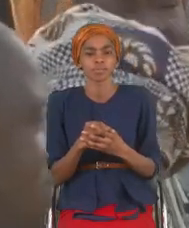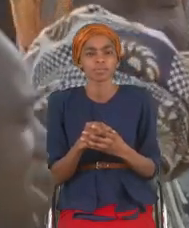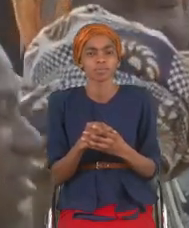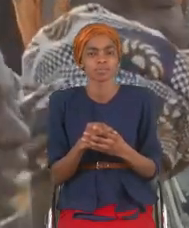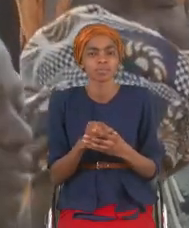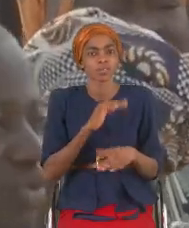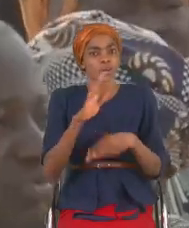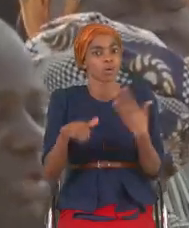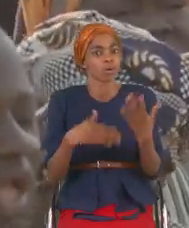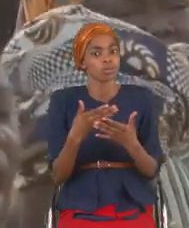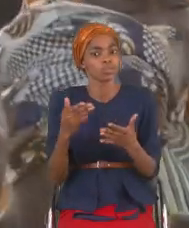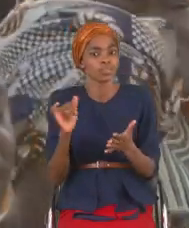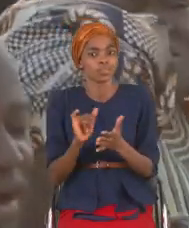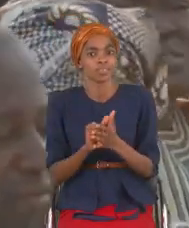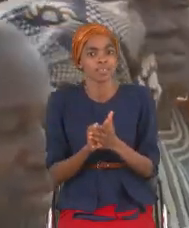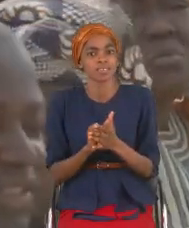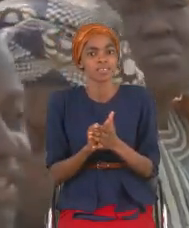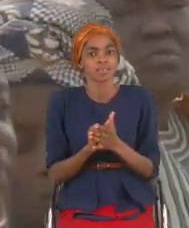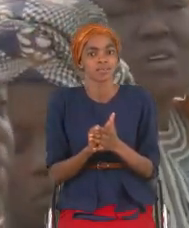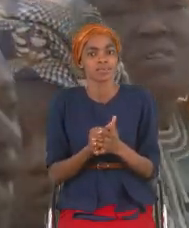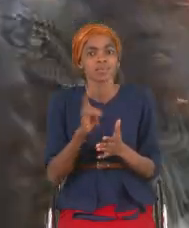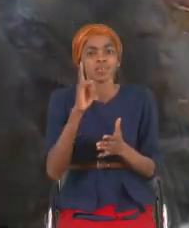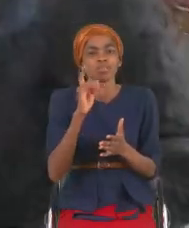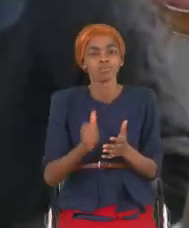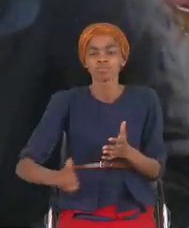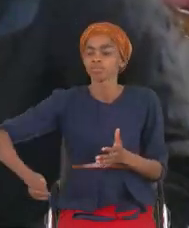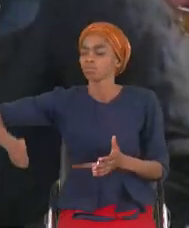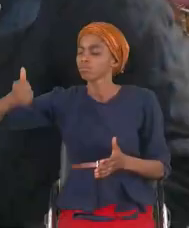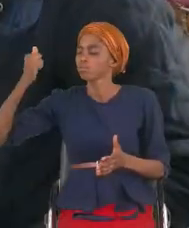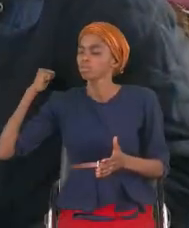all that you reject